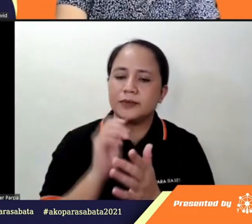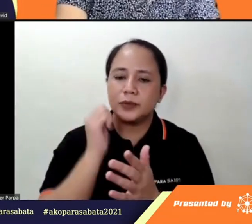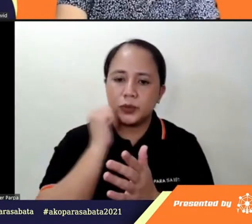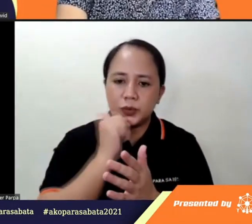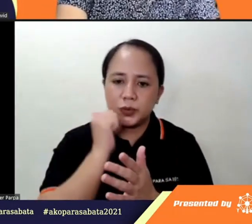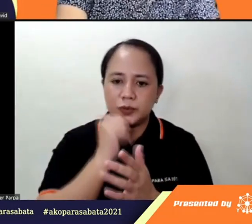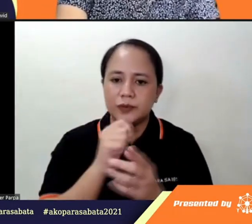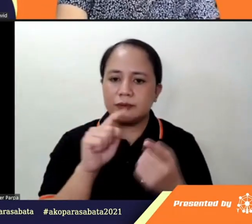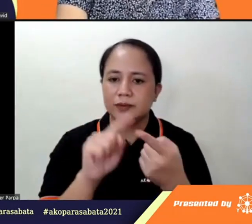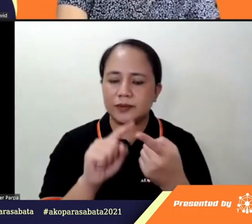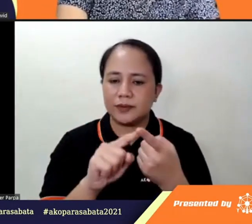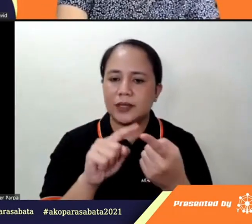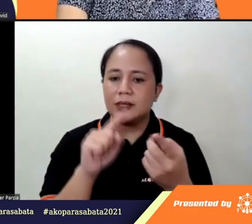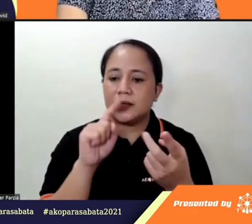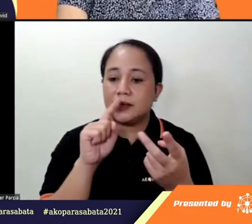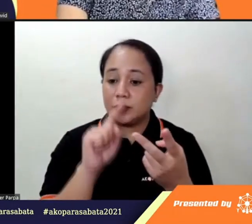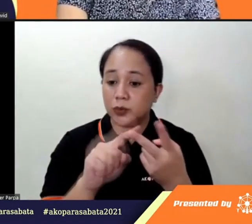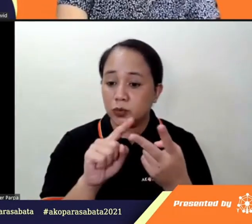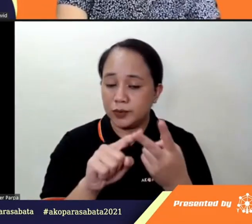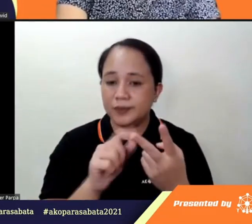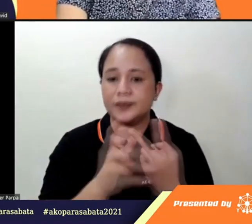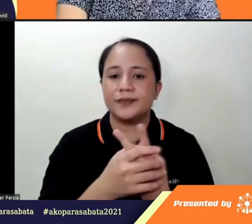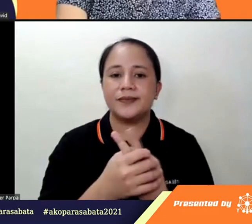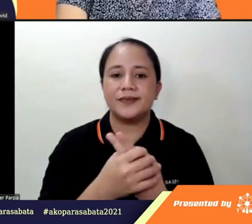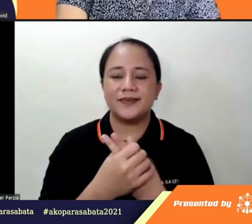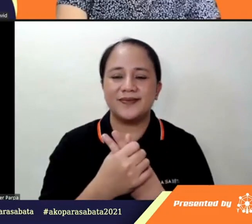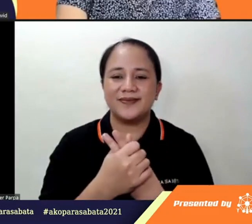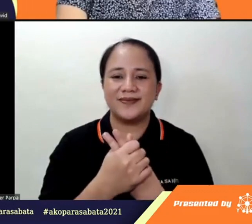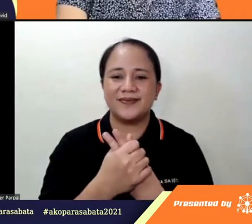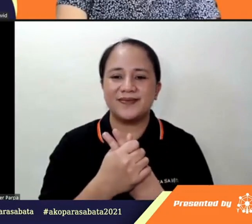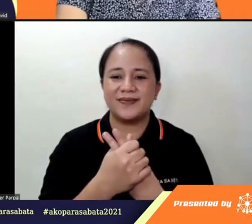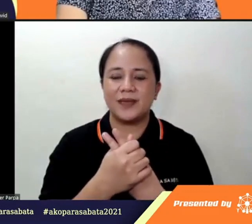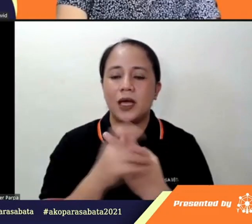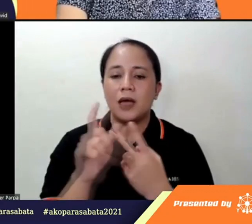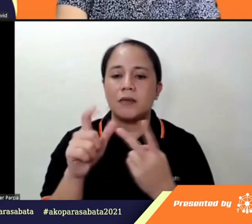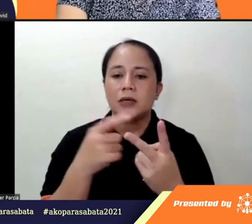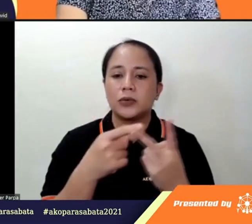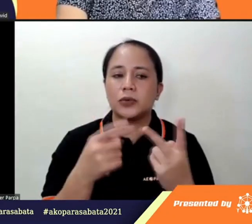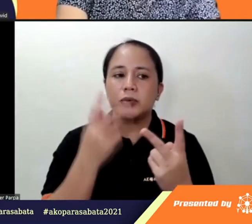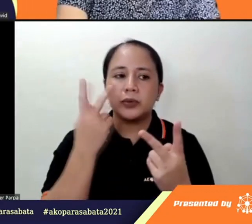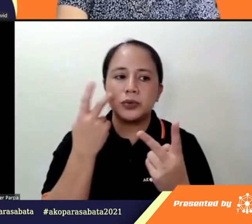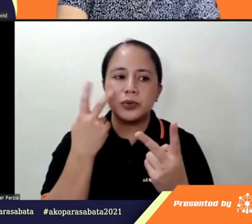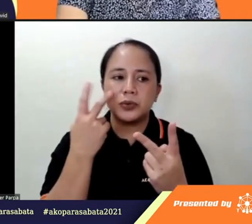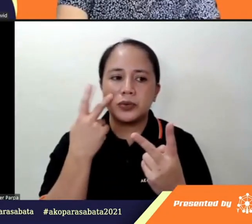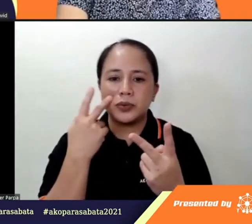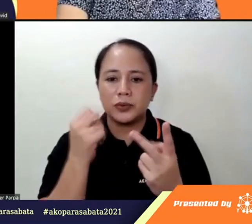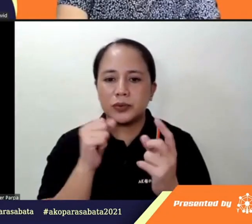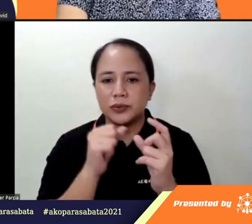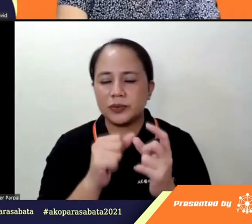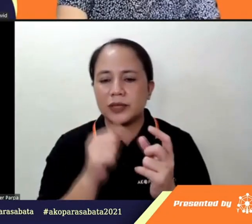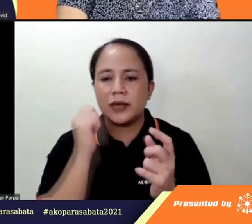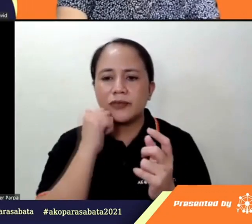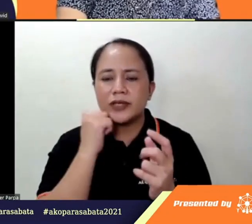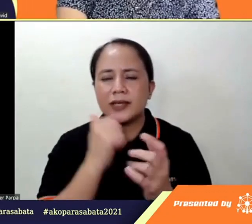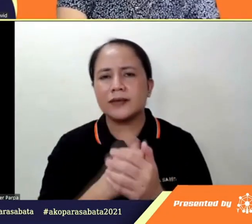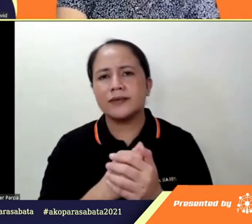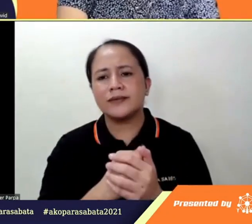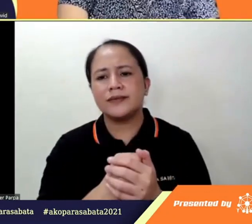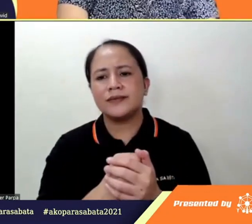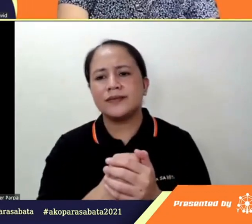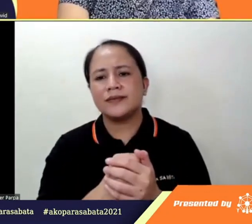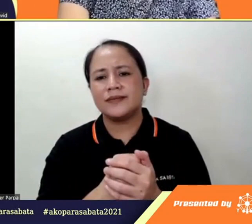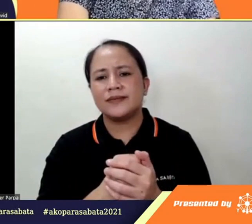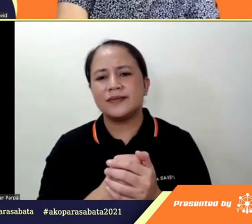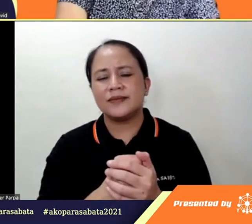Number one. Number two is you should have something to look forward to every day.